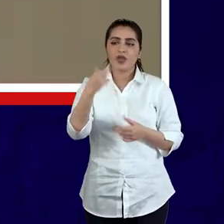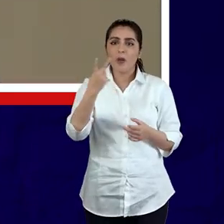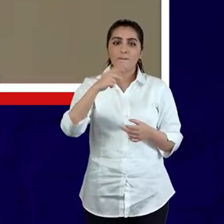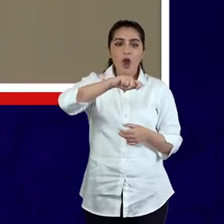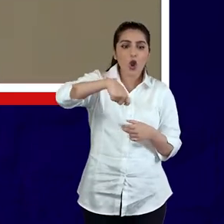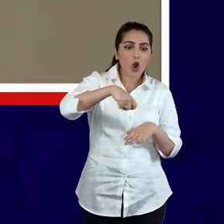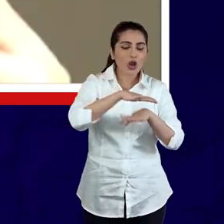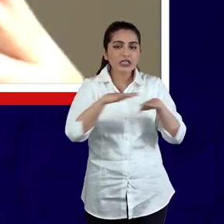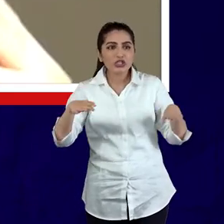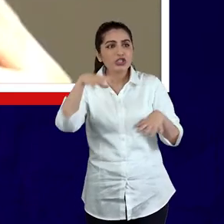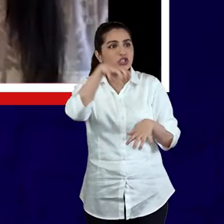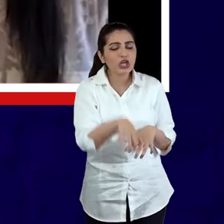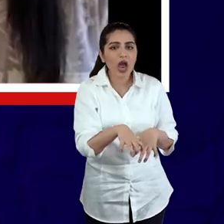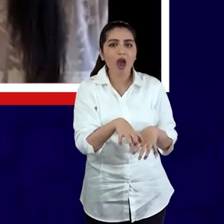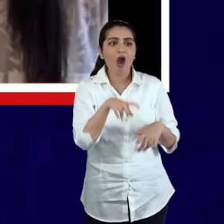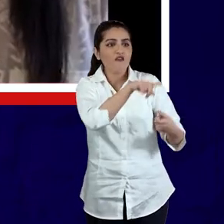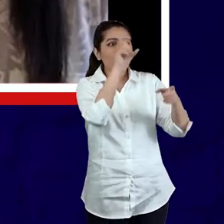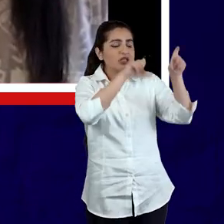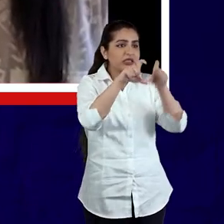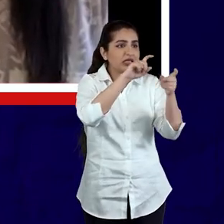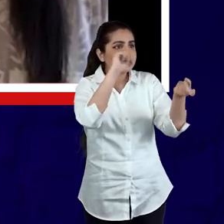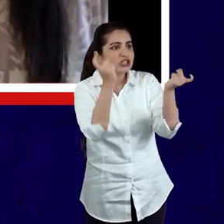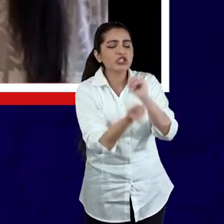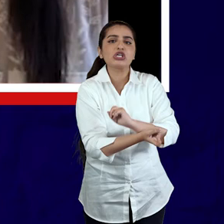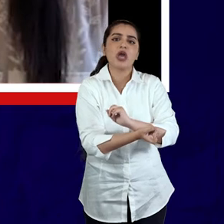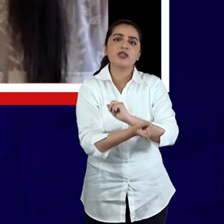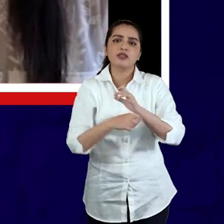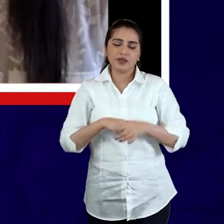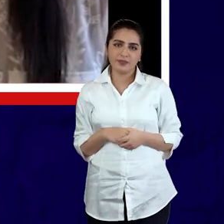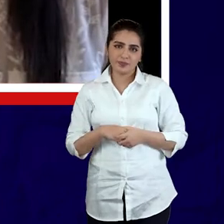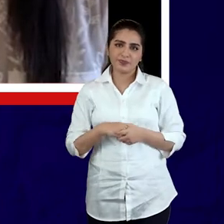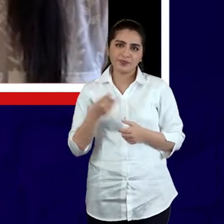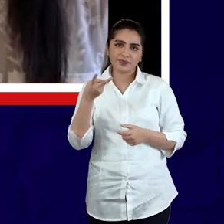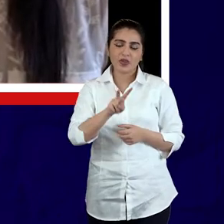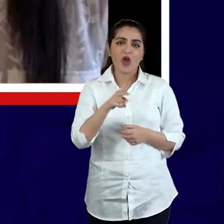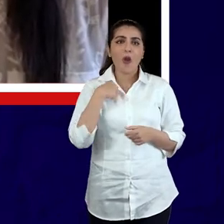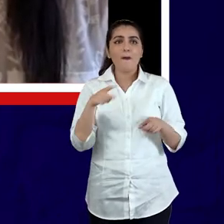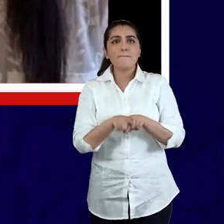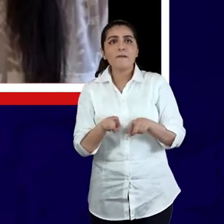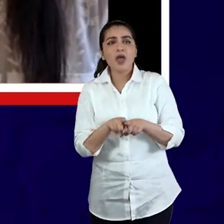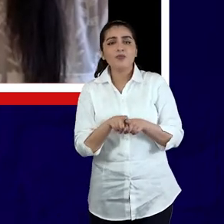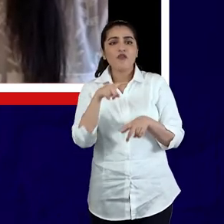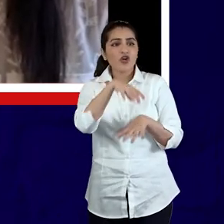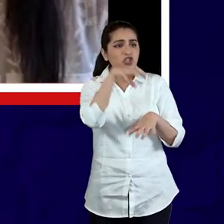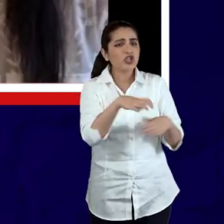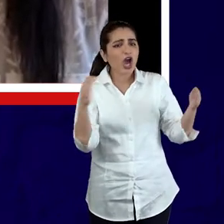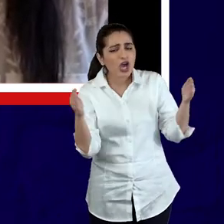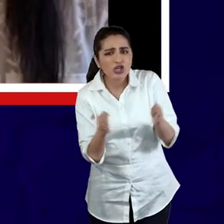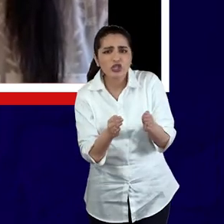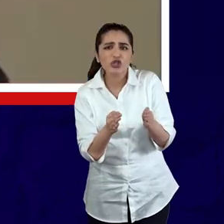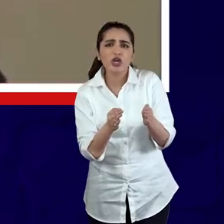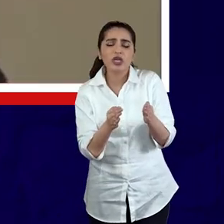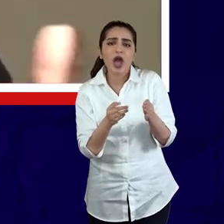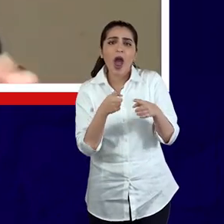just a mundane cooking place. It just has, no, now it has so many things. So where I had a comparatively small